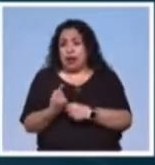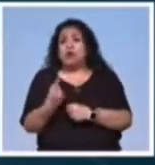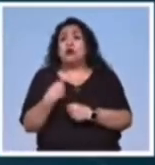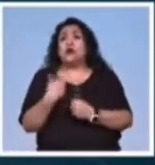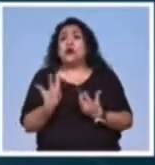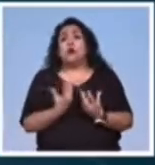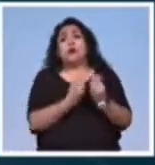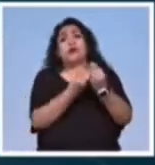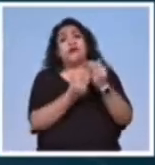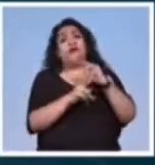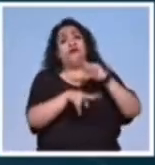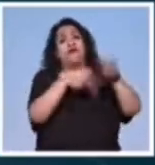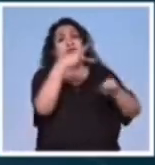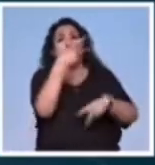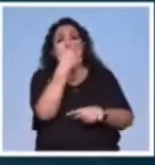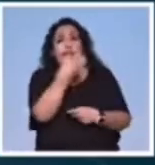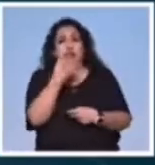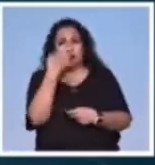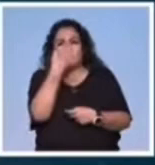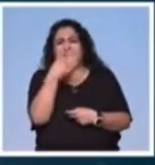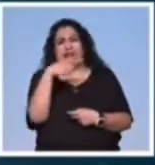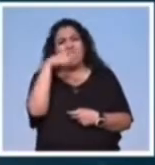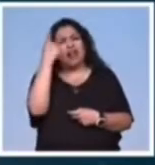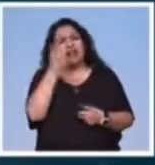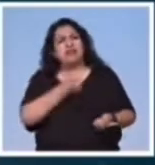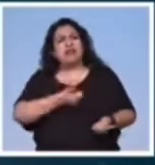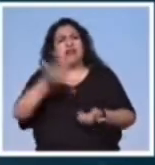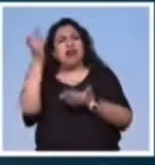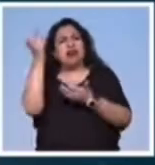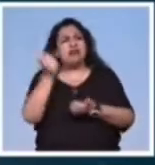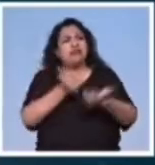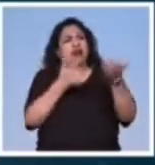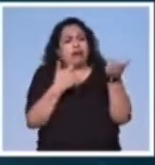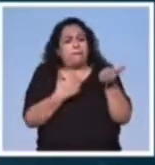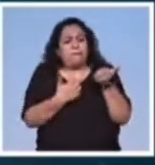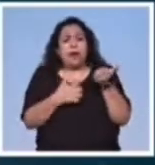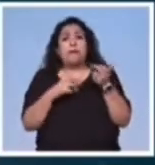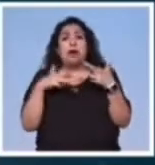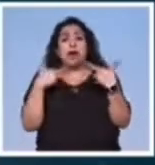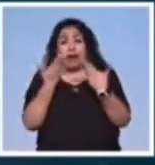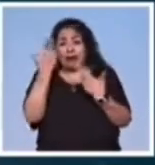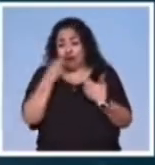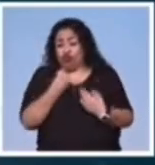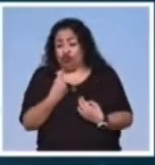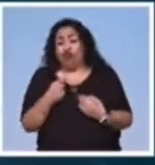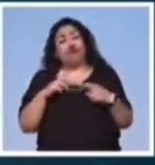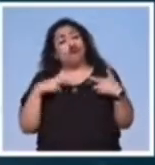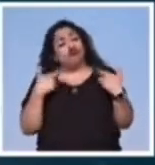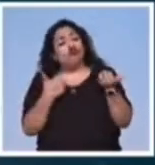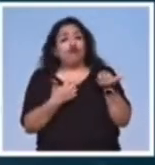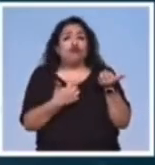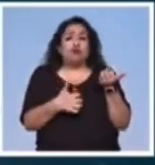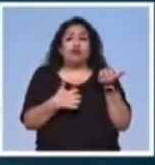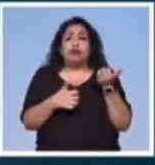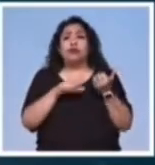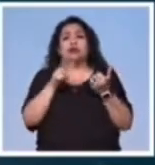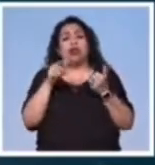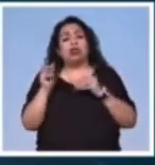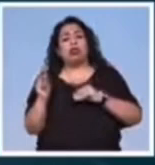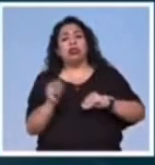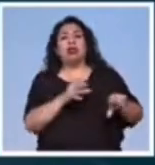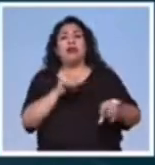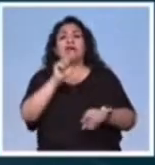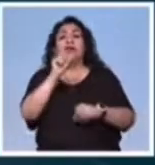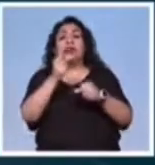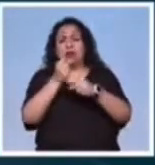it to school because it's easy to carry around and play. It brought us together as kids. I put the instrument down for 20 years.